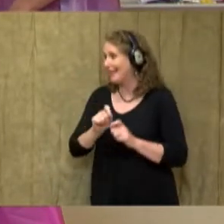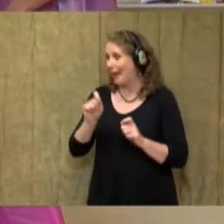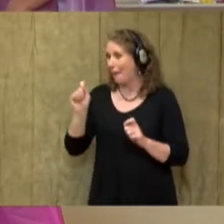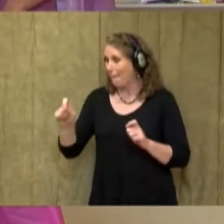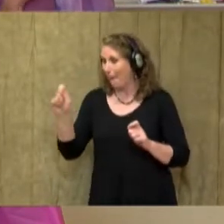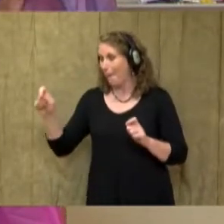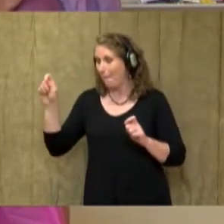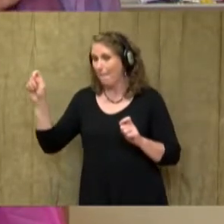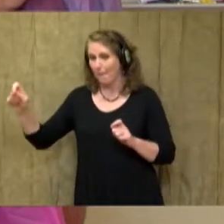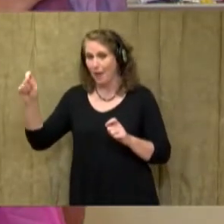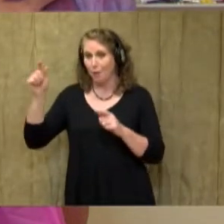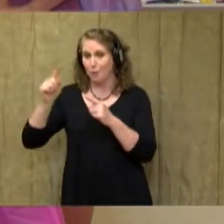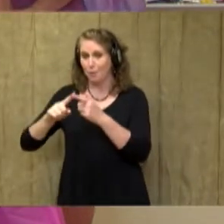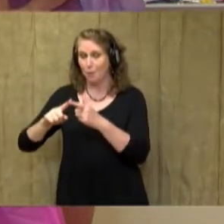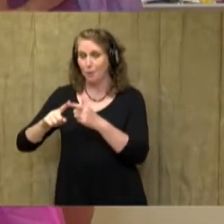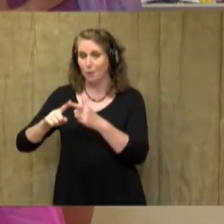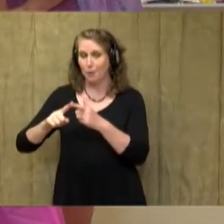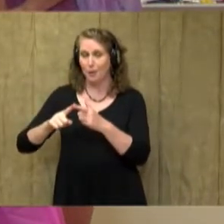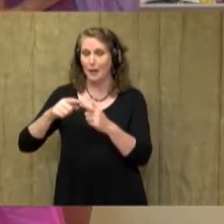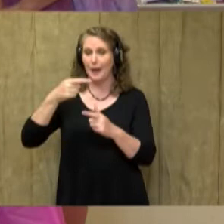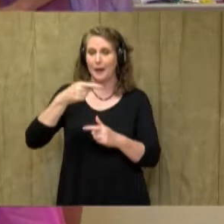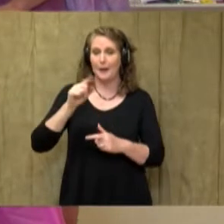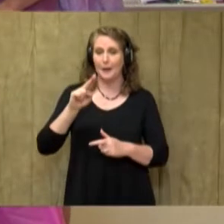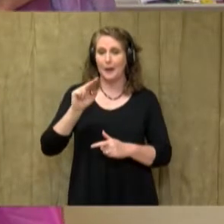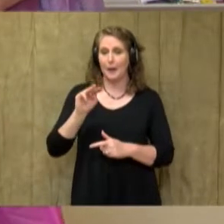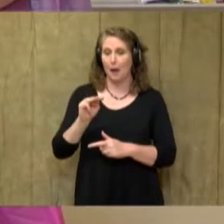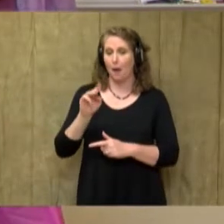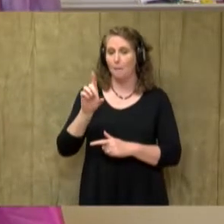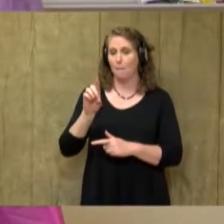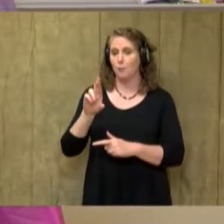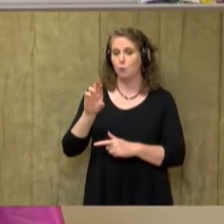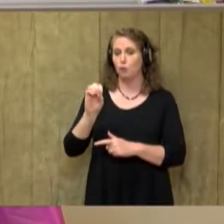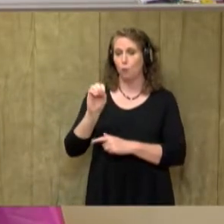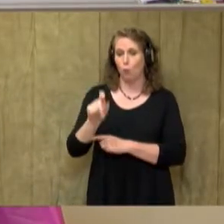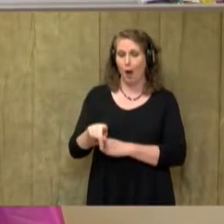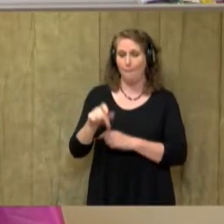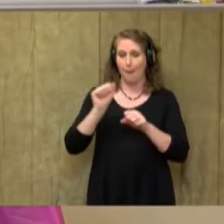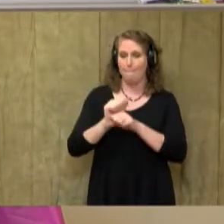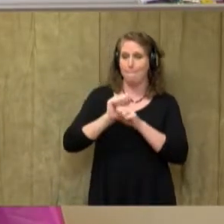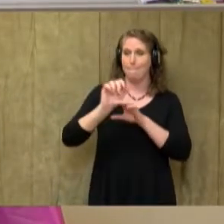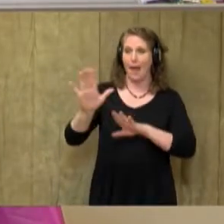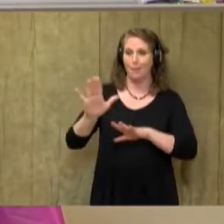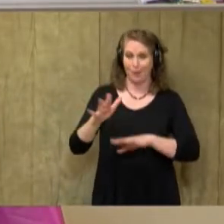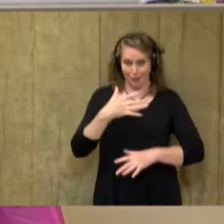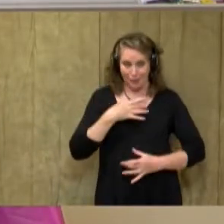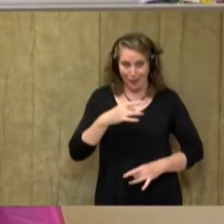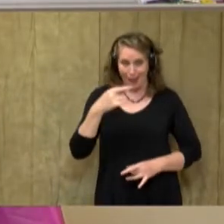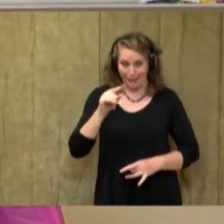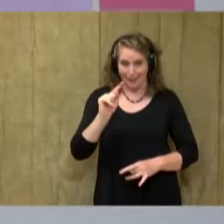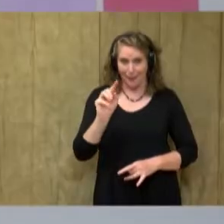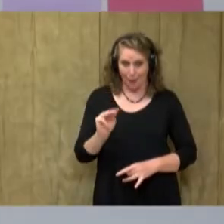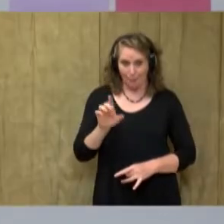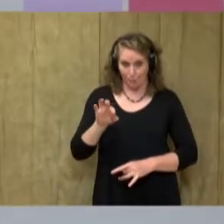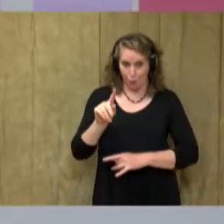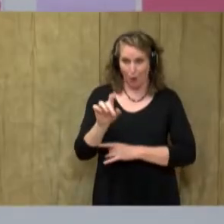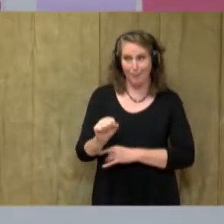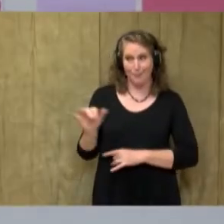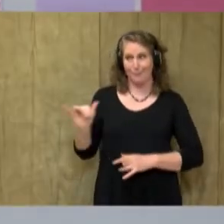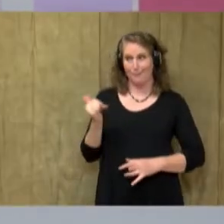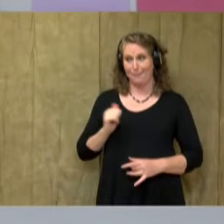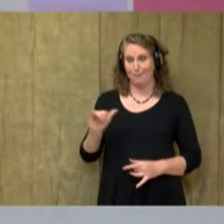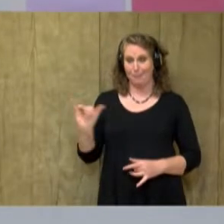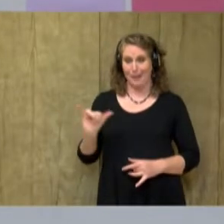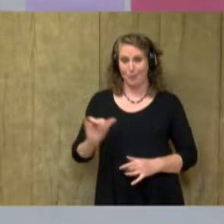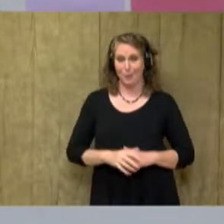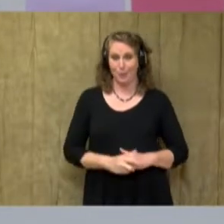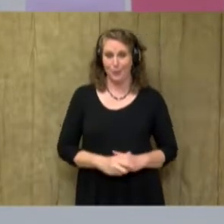Okay, to Gumdrop Mountain. Yummy. Who likes gumdrops? Me. All right, let's